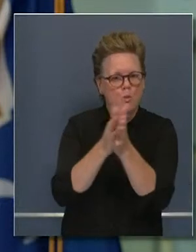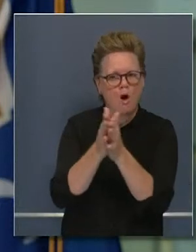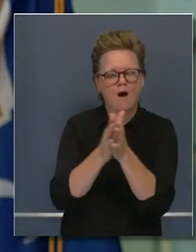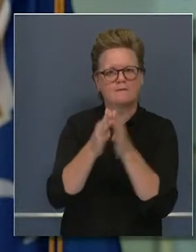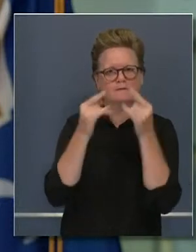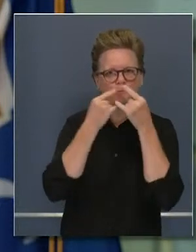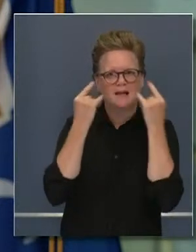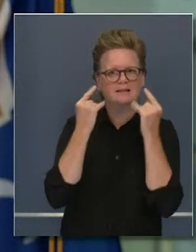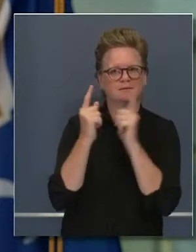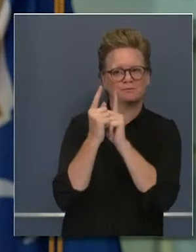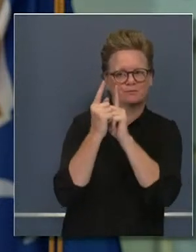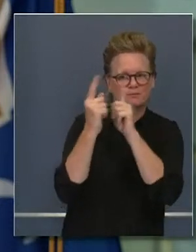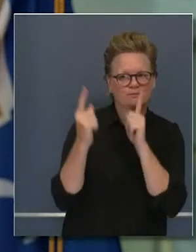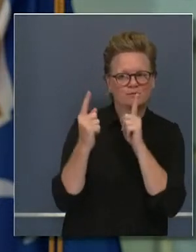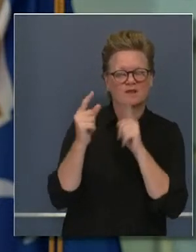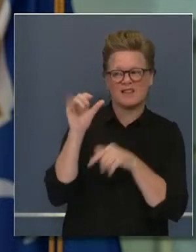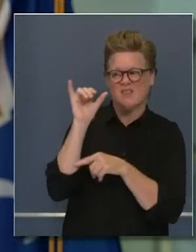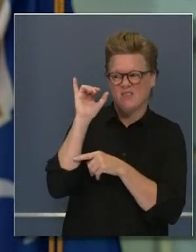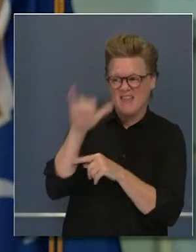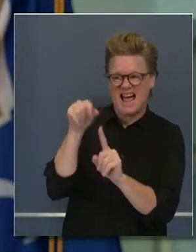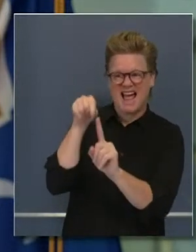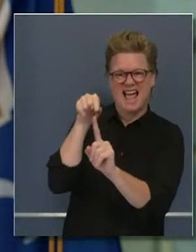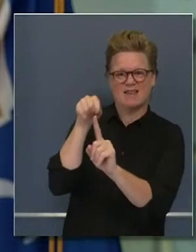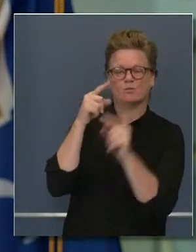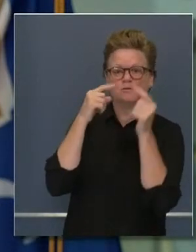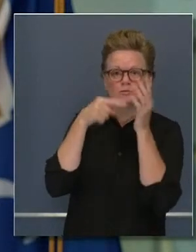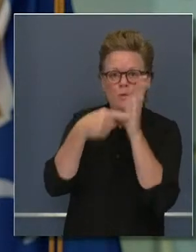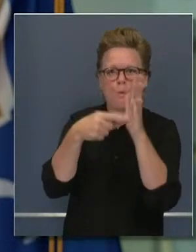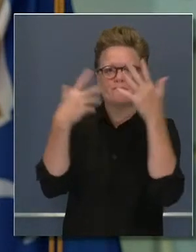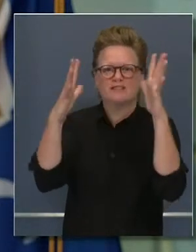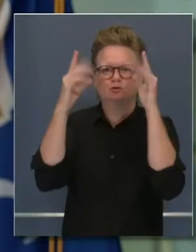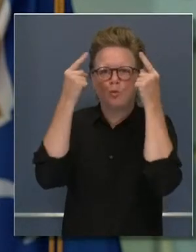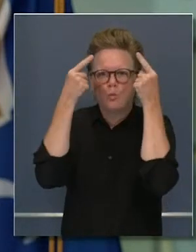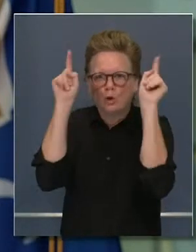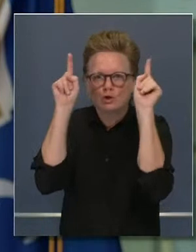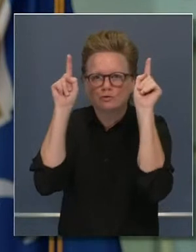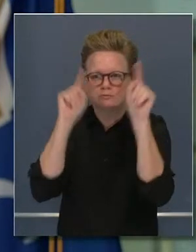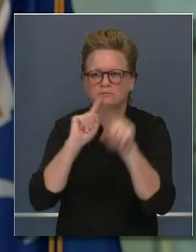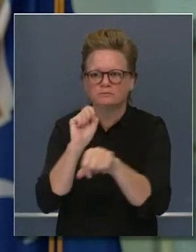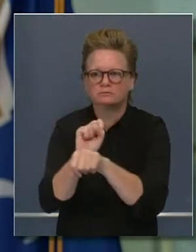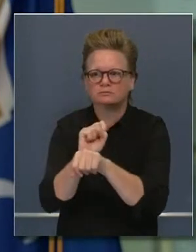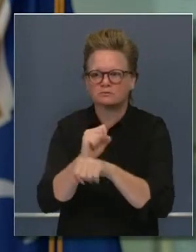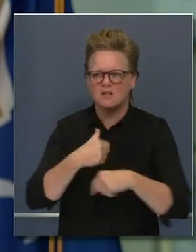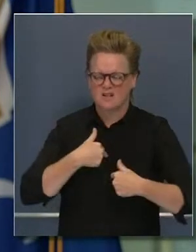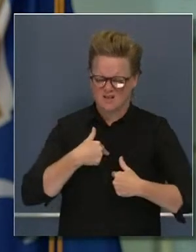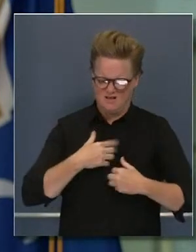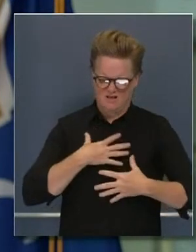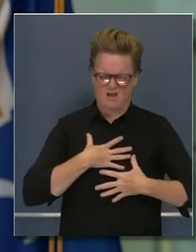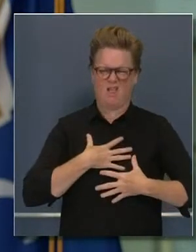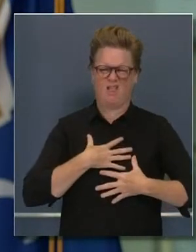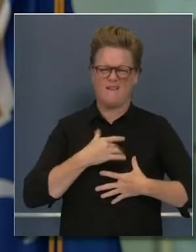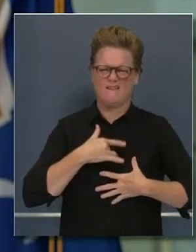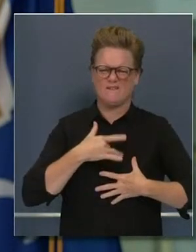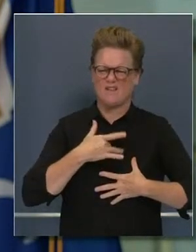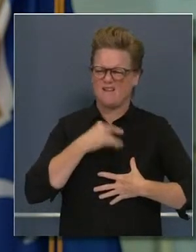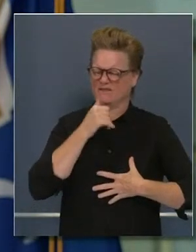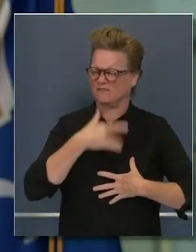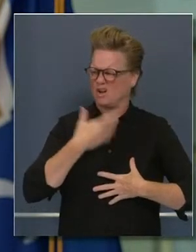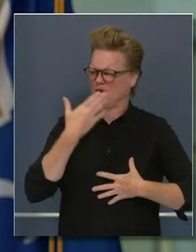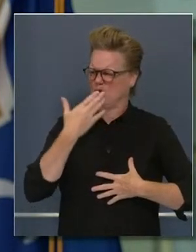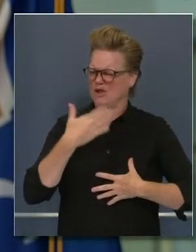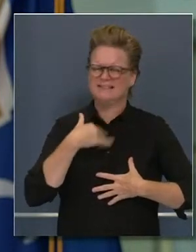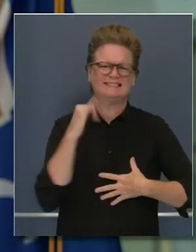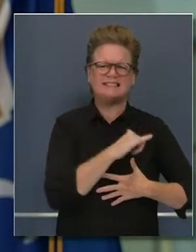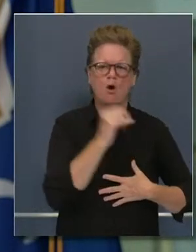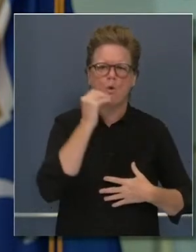physically distanced, and if you're experiencing any symptoms, stay home, try to stay away from others so we don't spread, whether it's